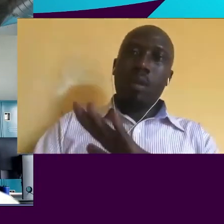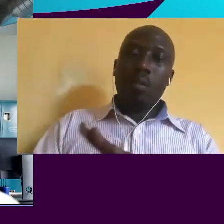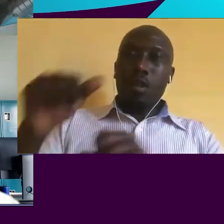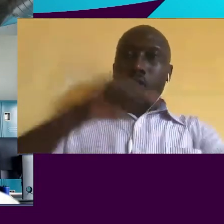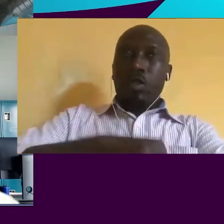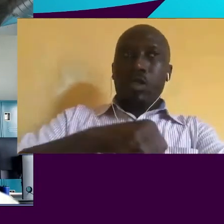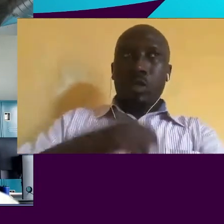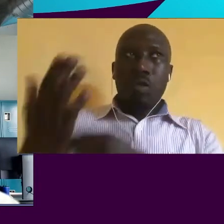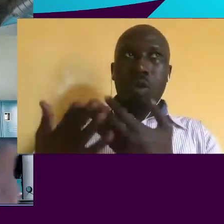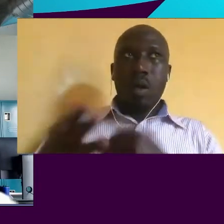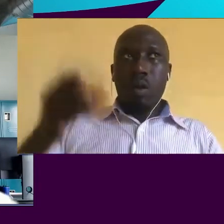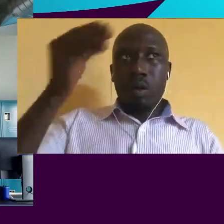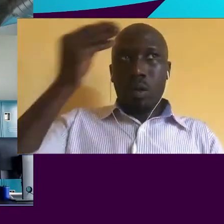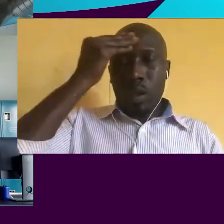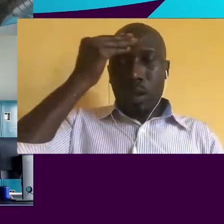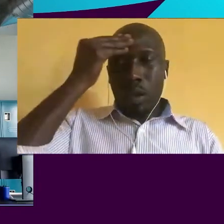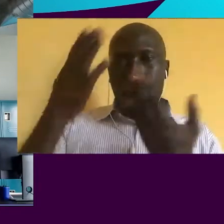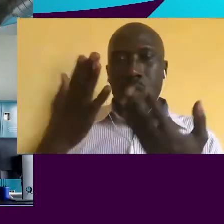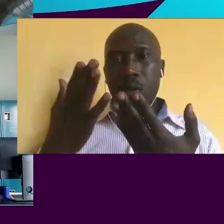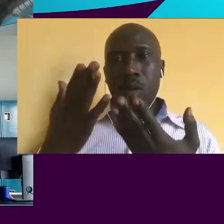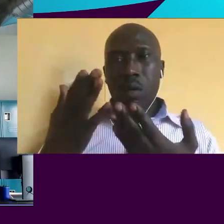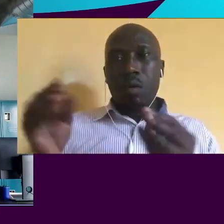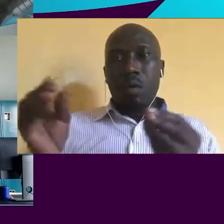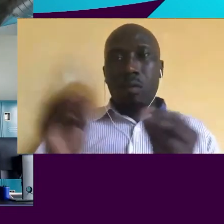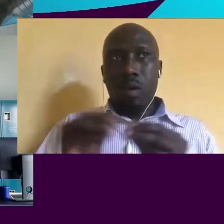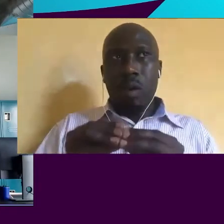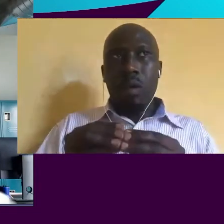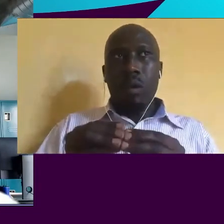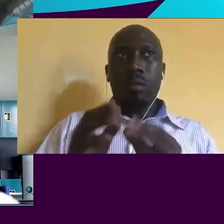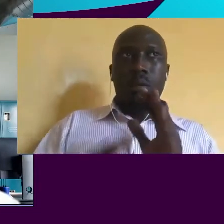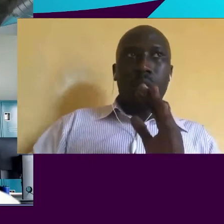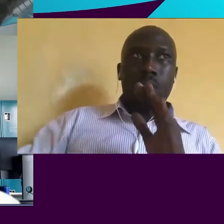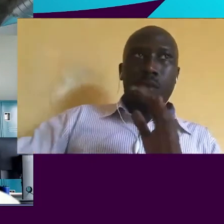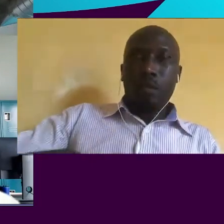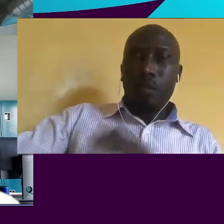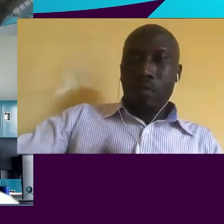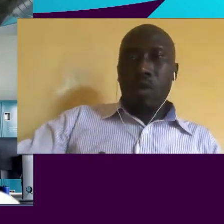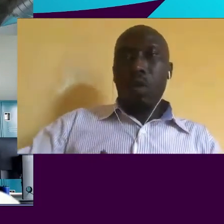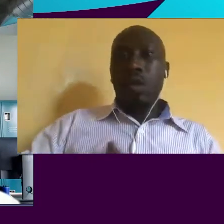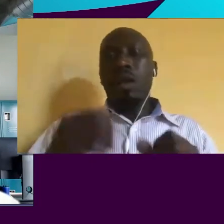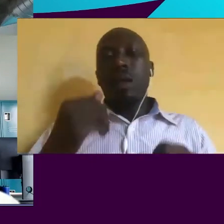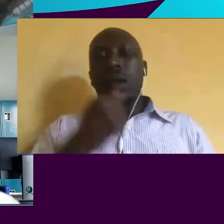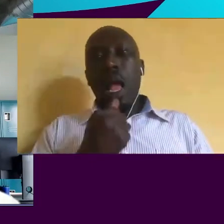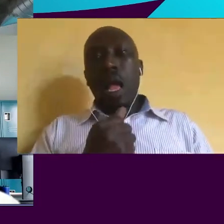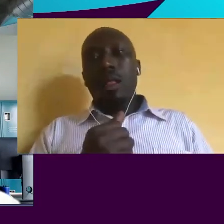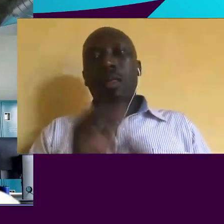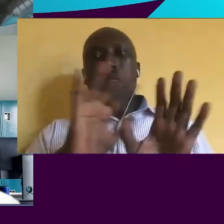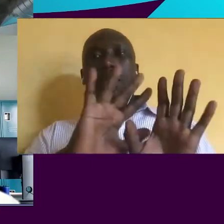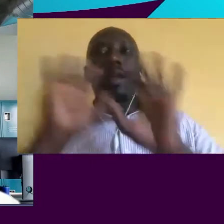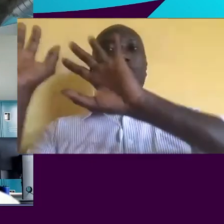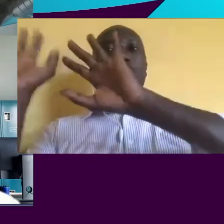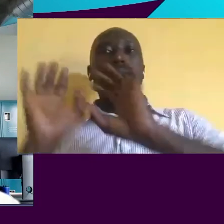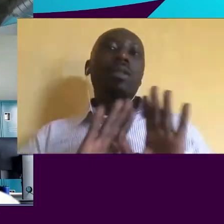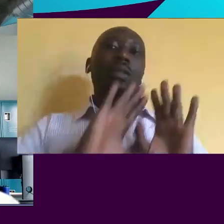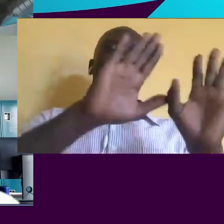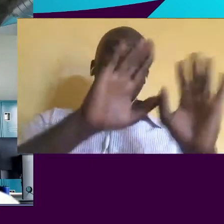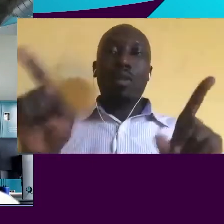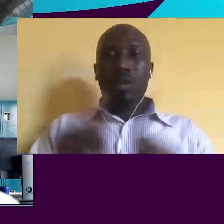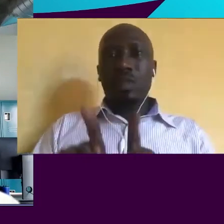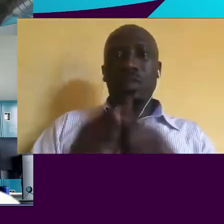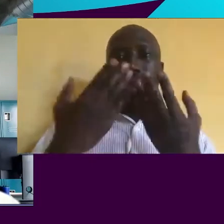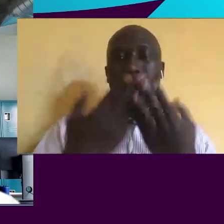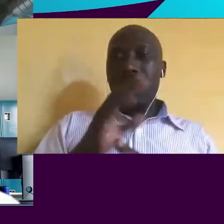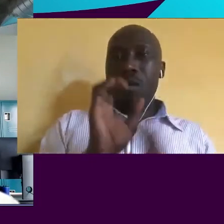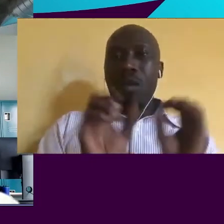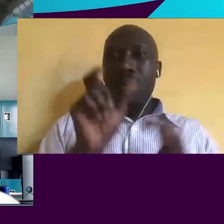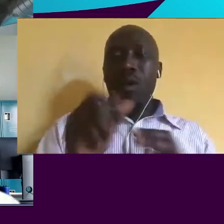school, boys played football, girls played netball. That's just the way it was, and no one challenged that. So I'm really glad